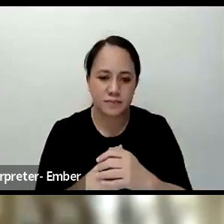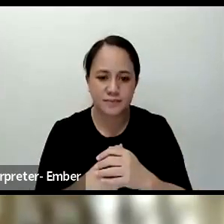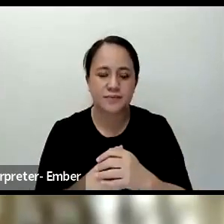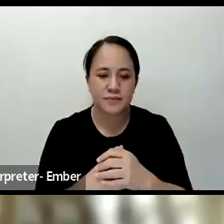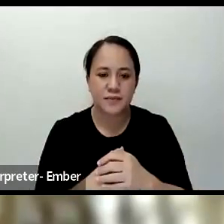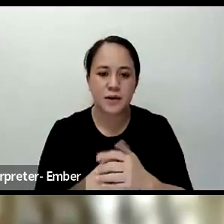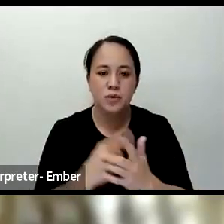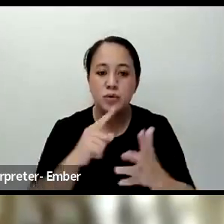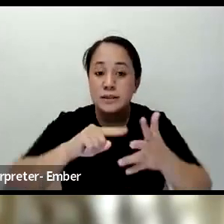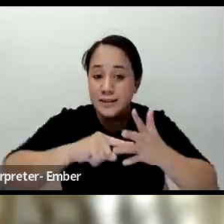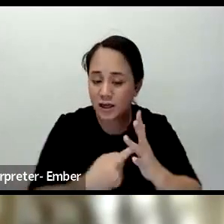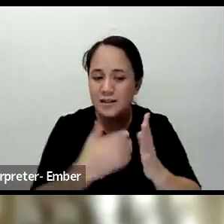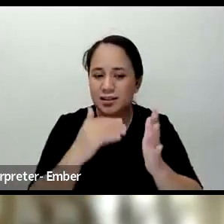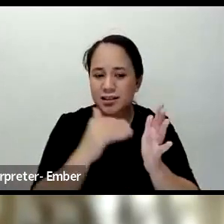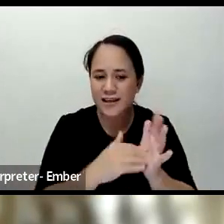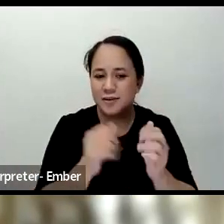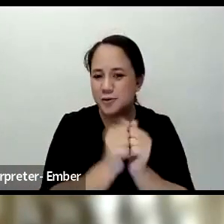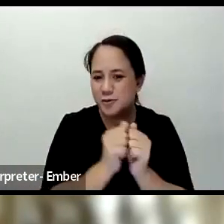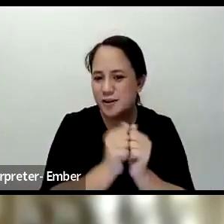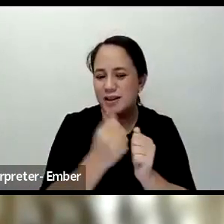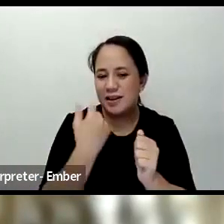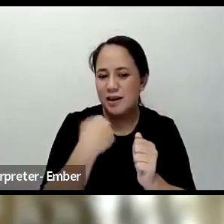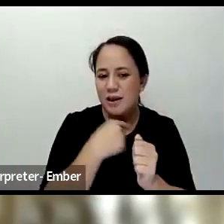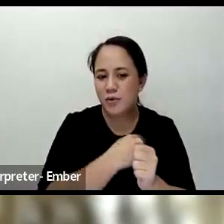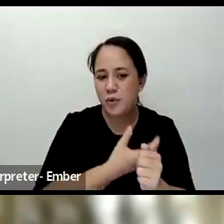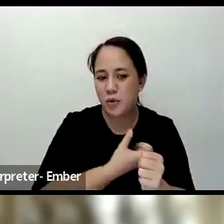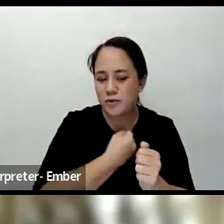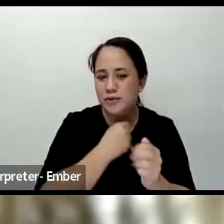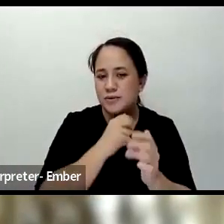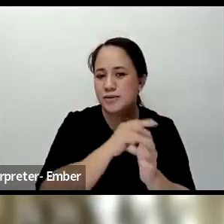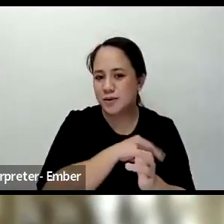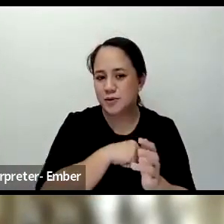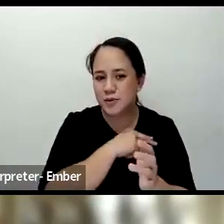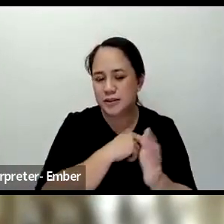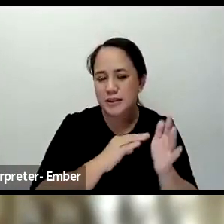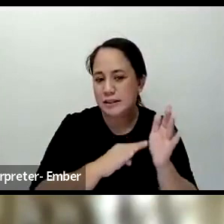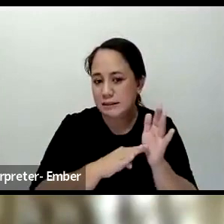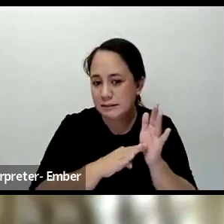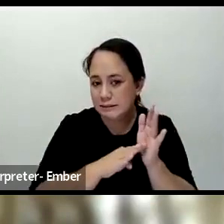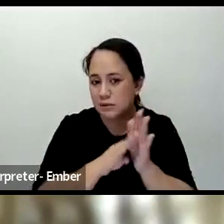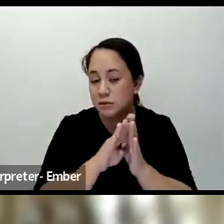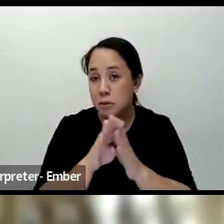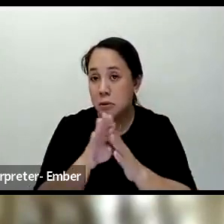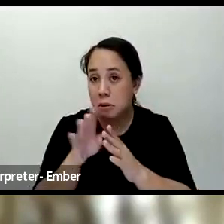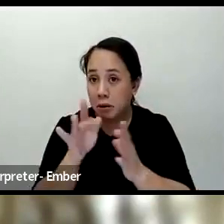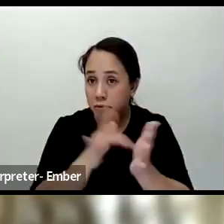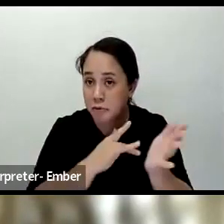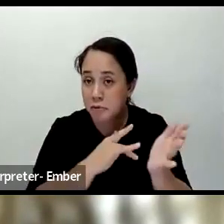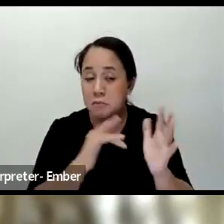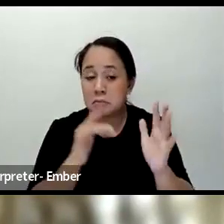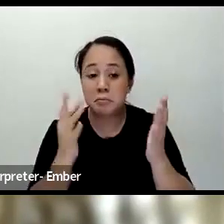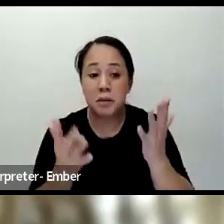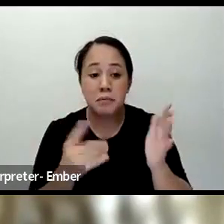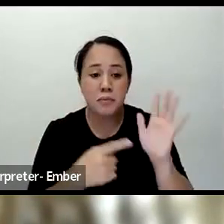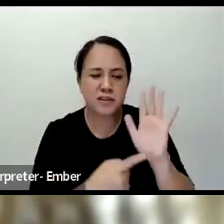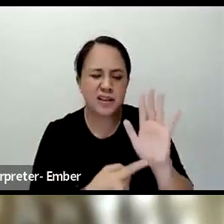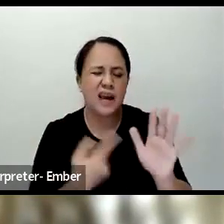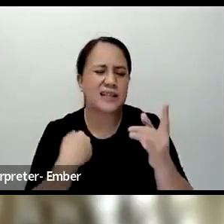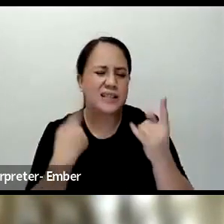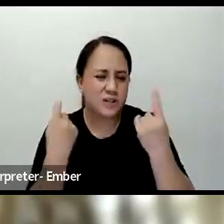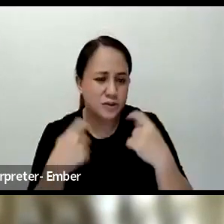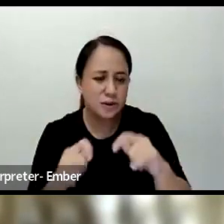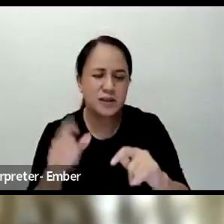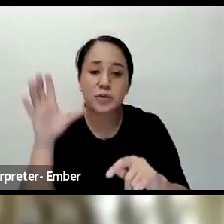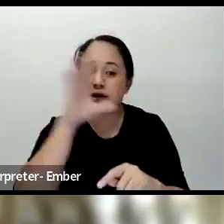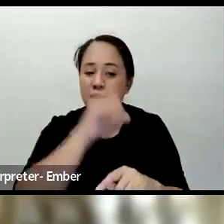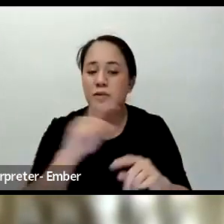know, start off again with a very low natural increase. So will this be an advantage? I think in my presentation, I tried to anticipate